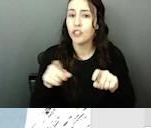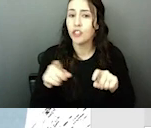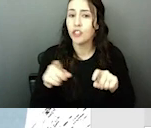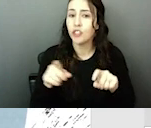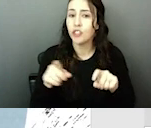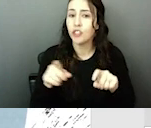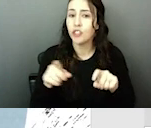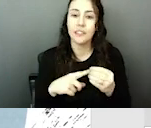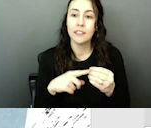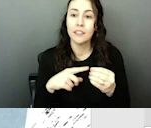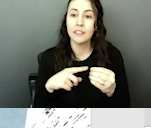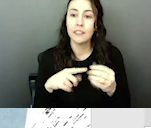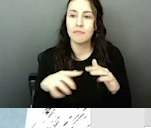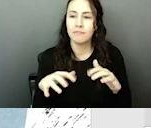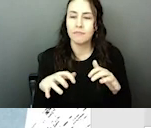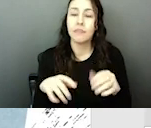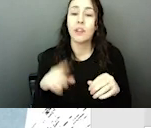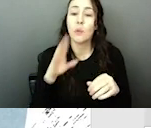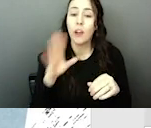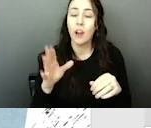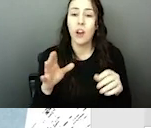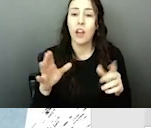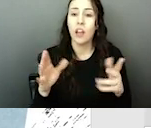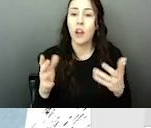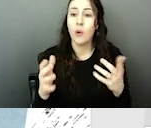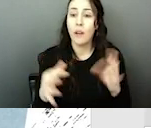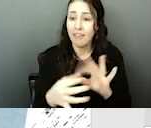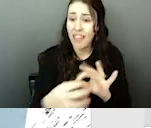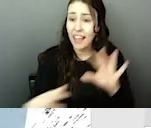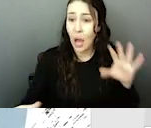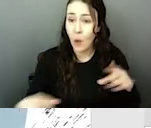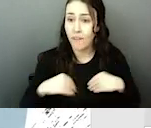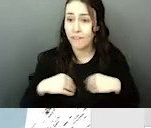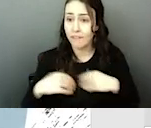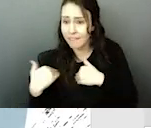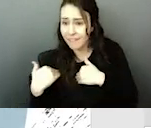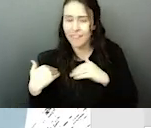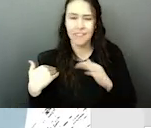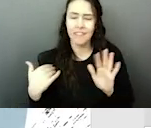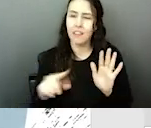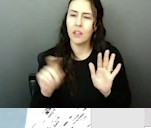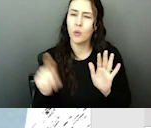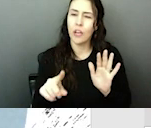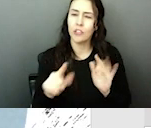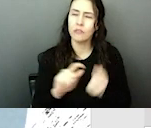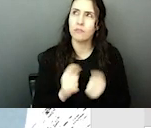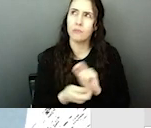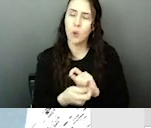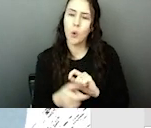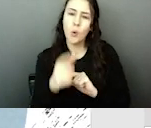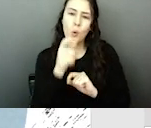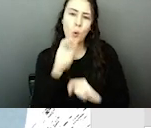the question is not, we're going to let go of accountability. The question is reframing to who is that accountability